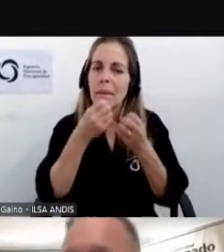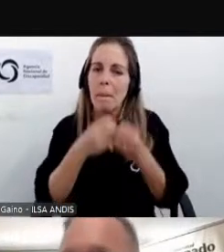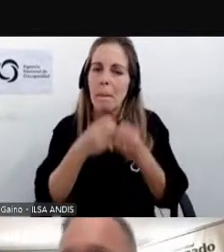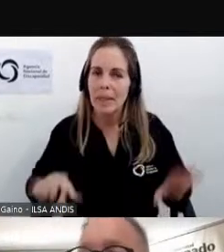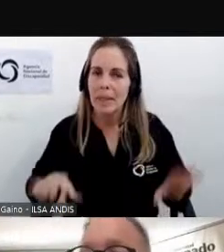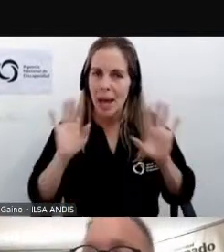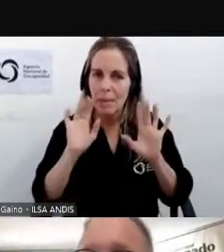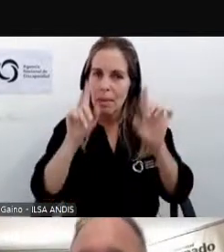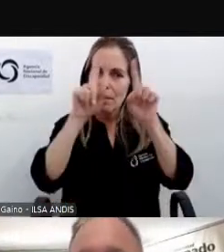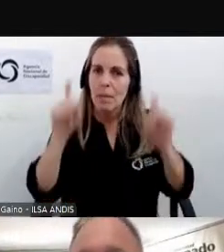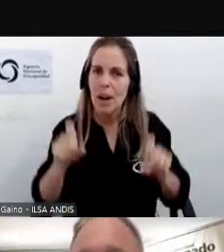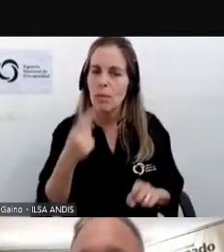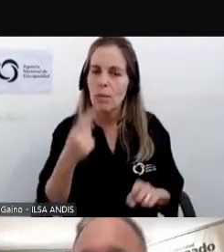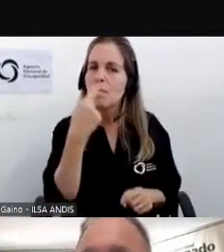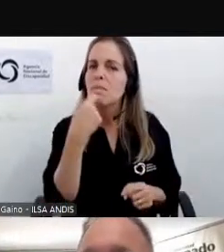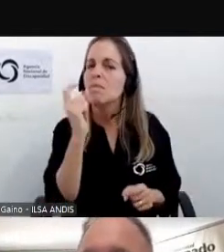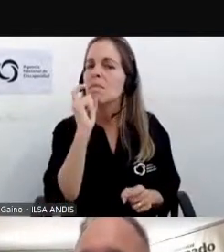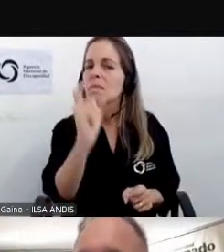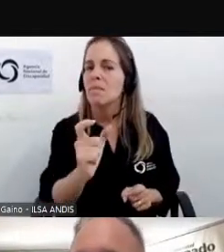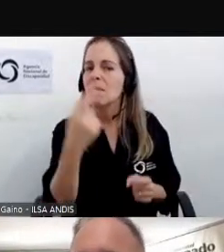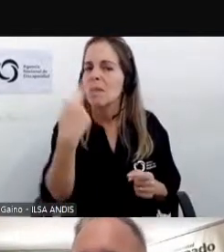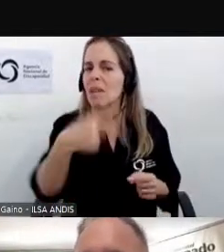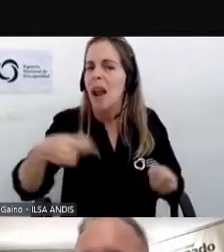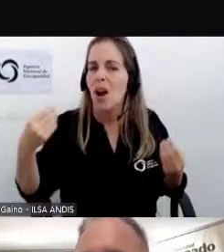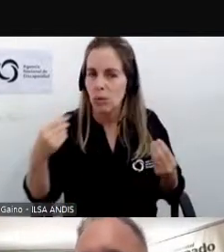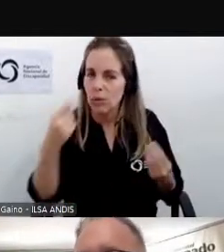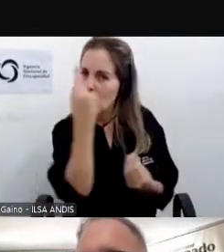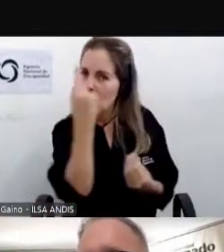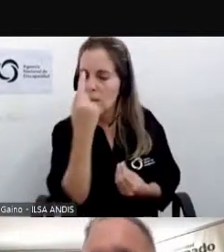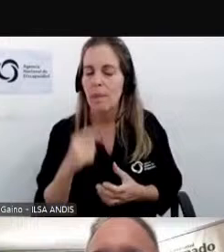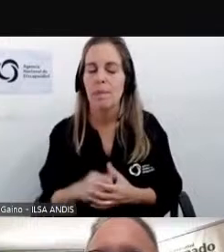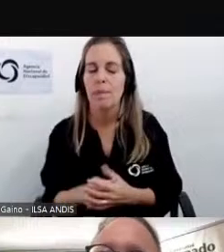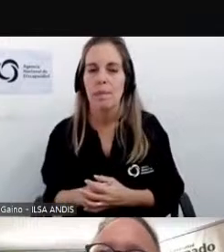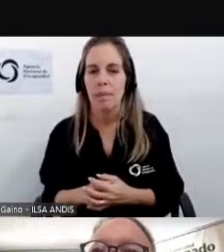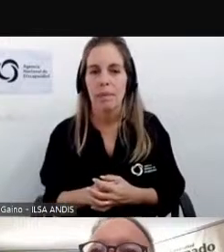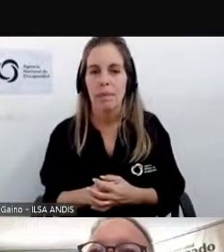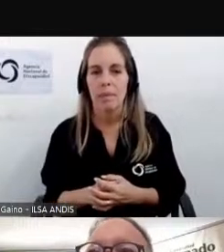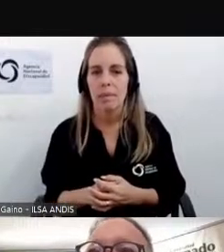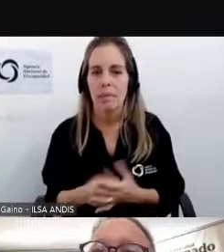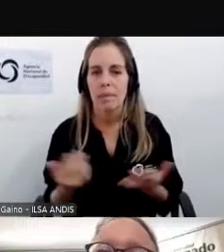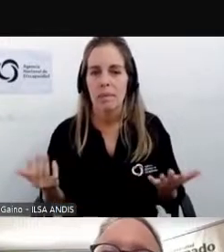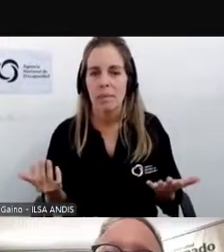So I would like to start with the first element,